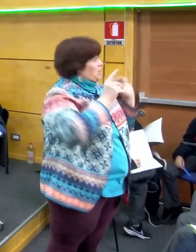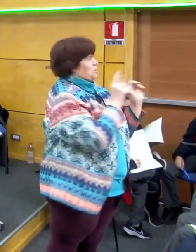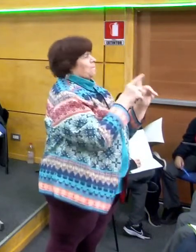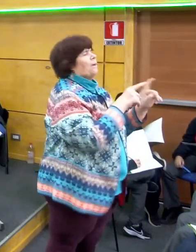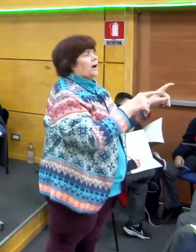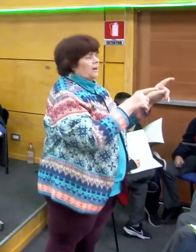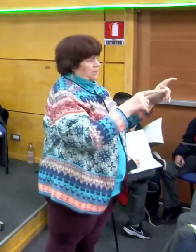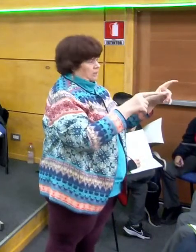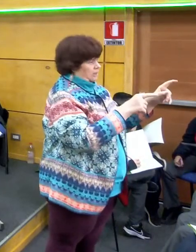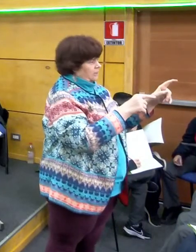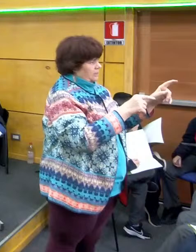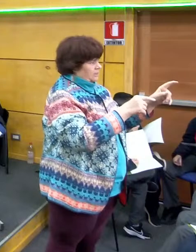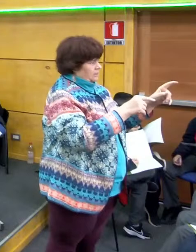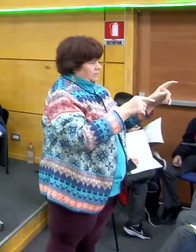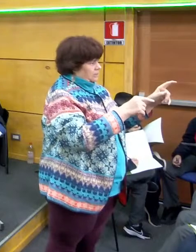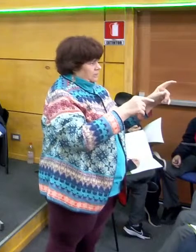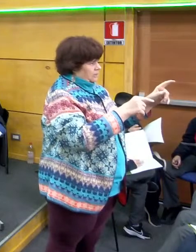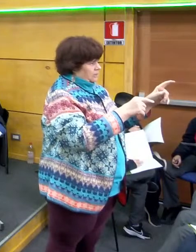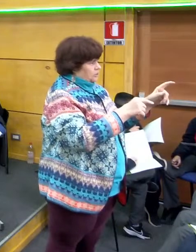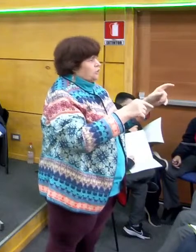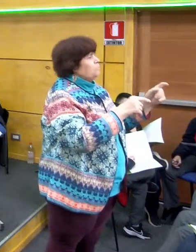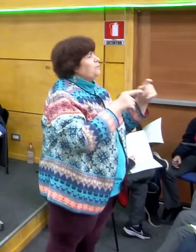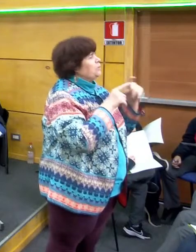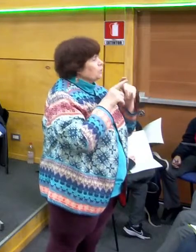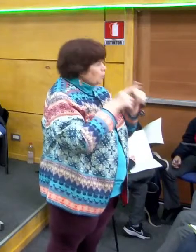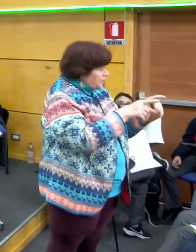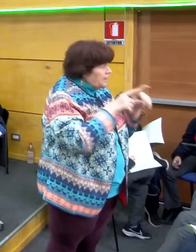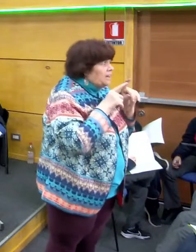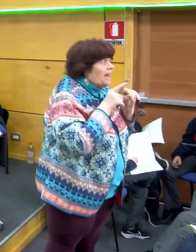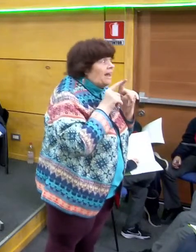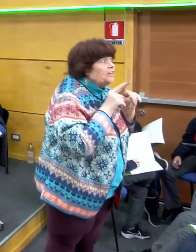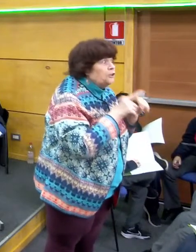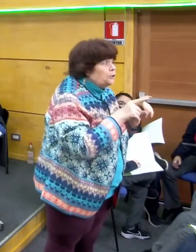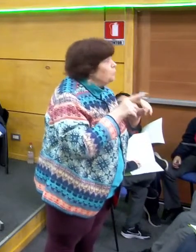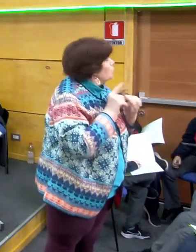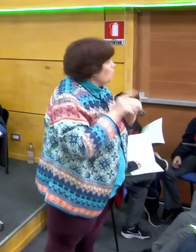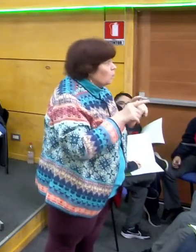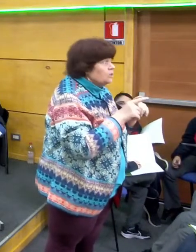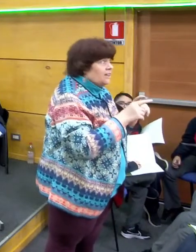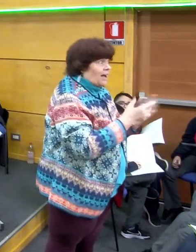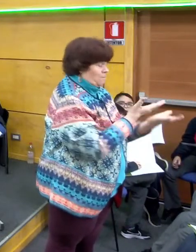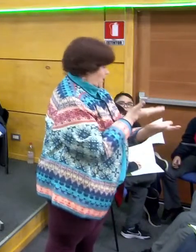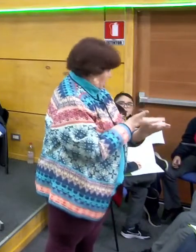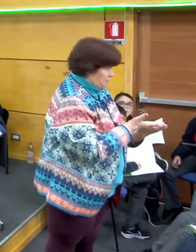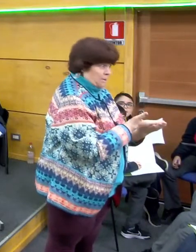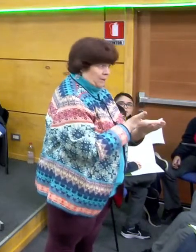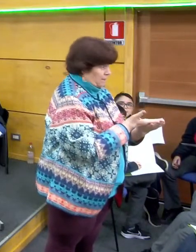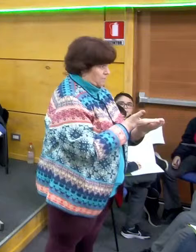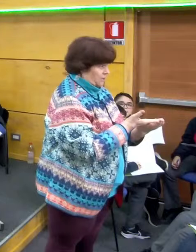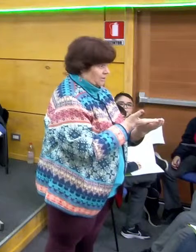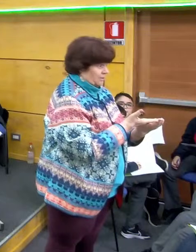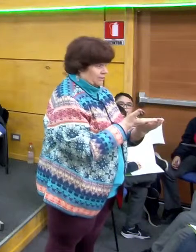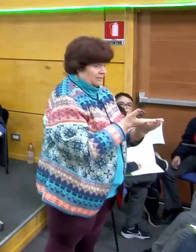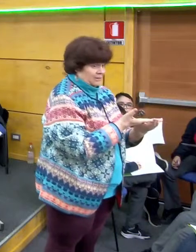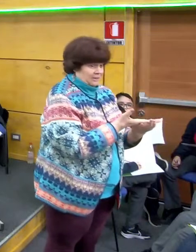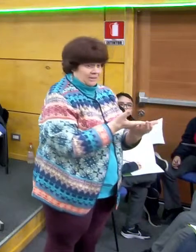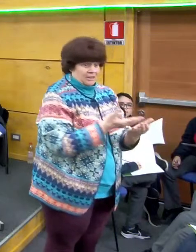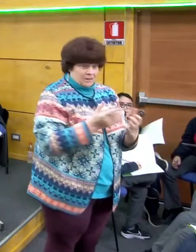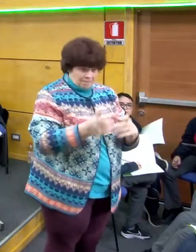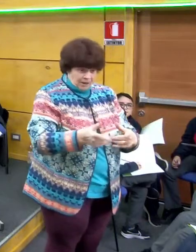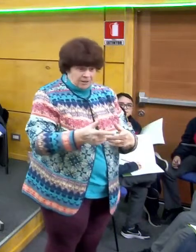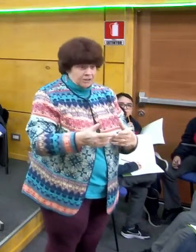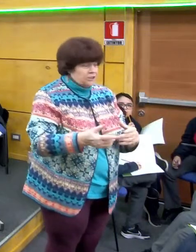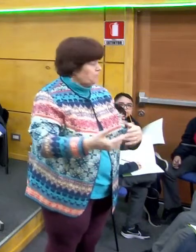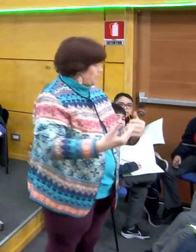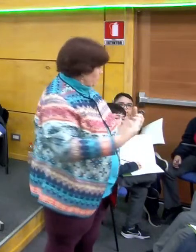Okay? Your partner should be looking at you the whole time, not their paper.